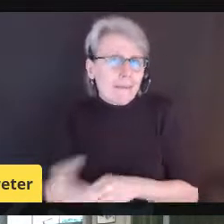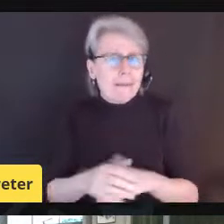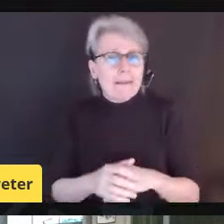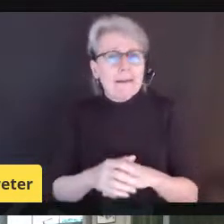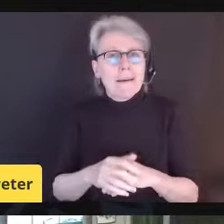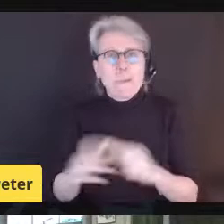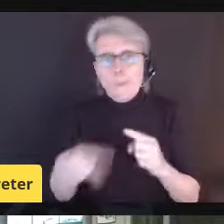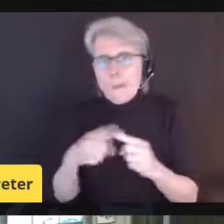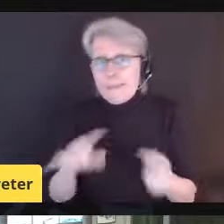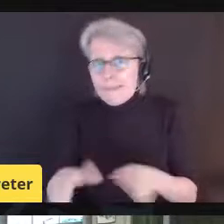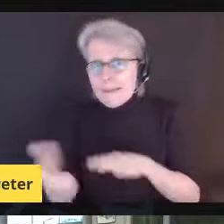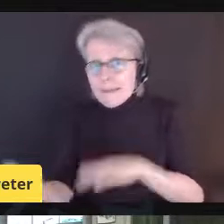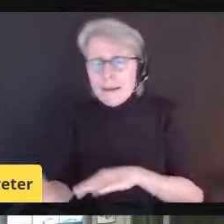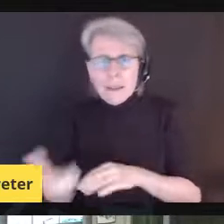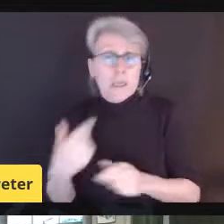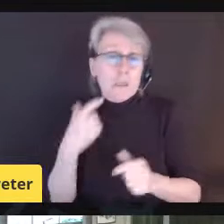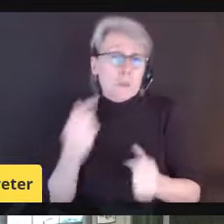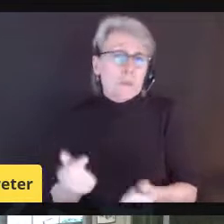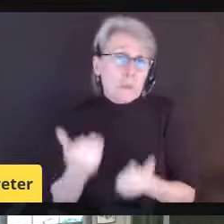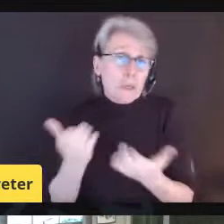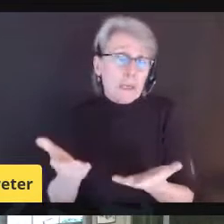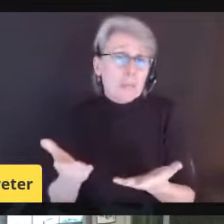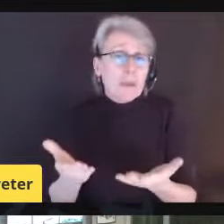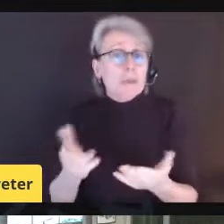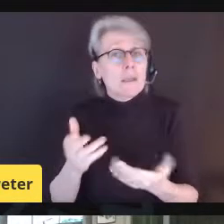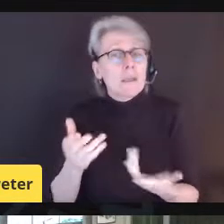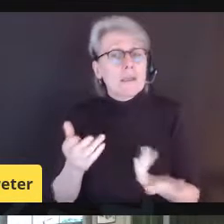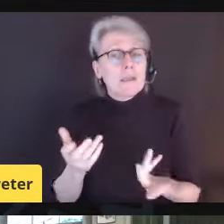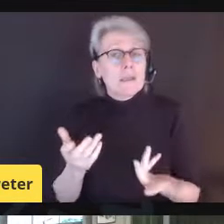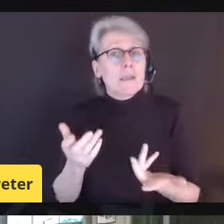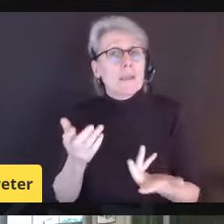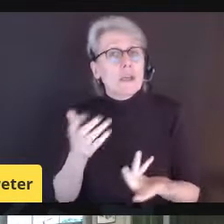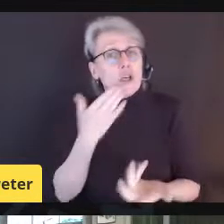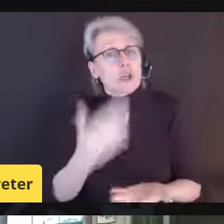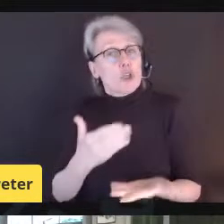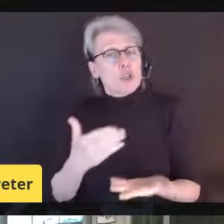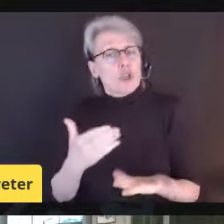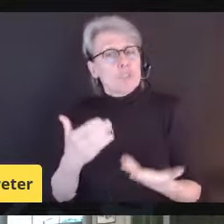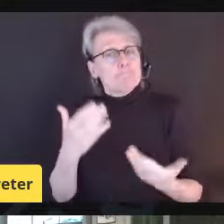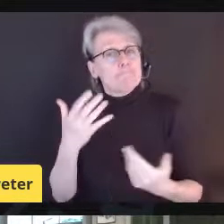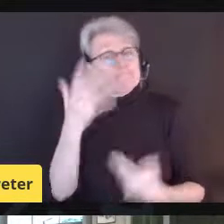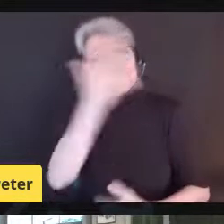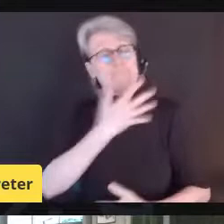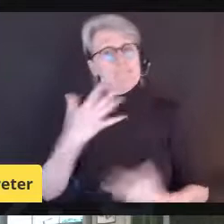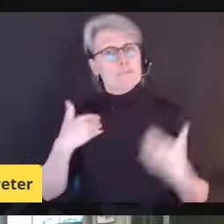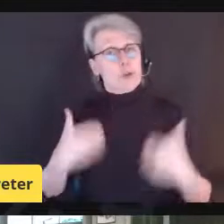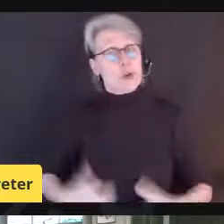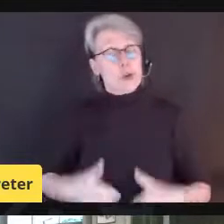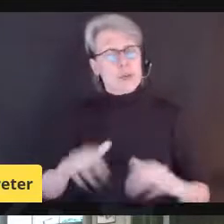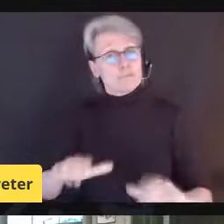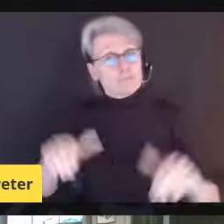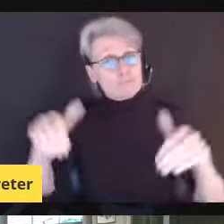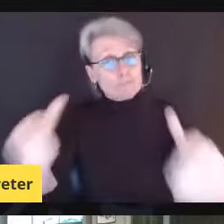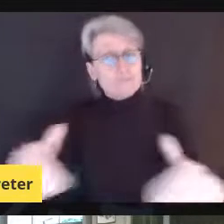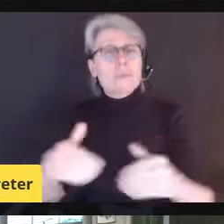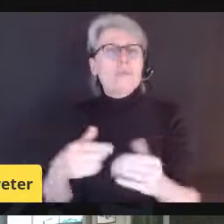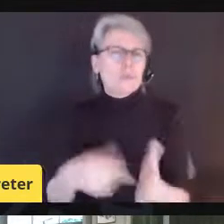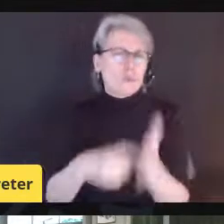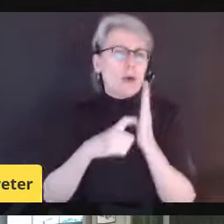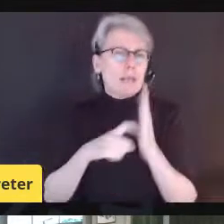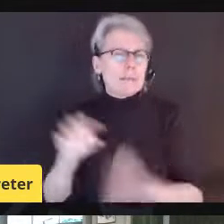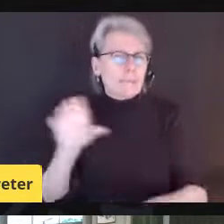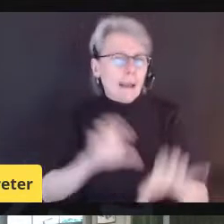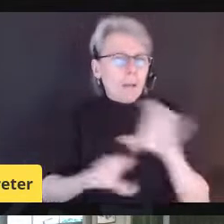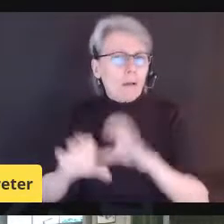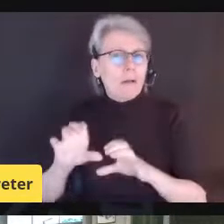would recommend to have the most pleasant viewing experience for a family. It requires a surgical procedure